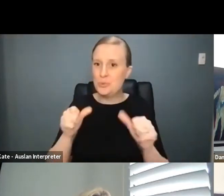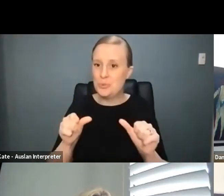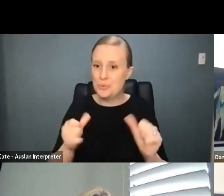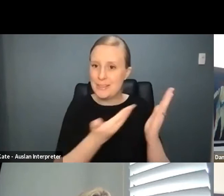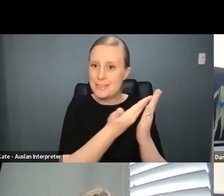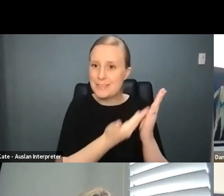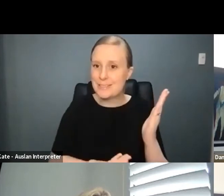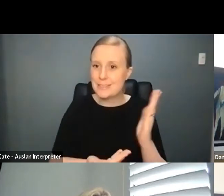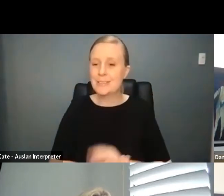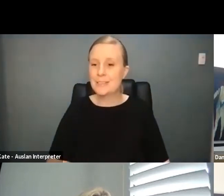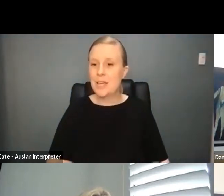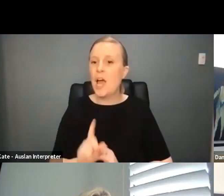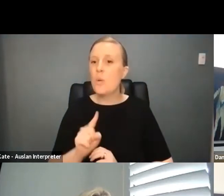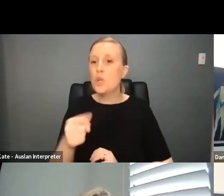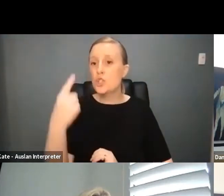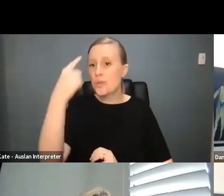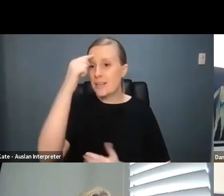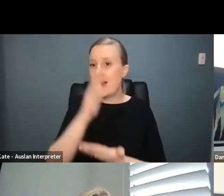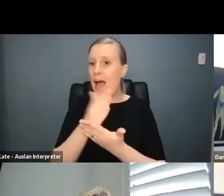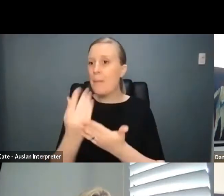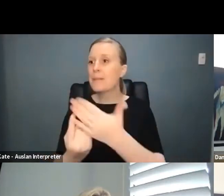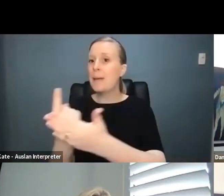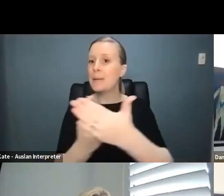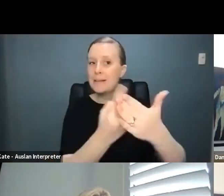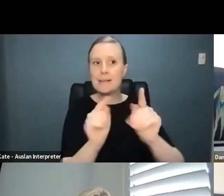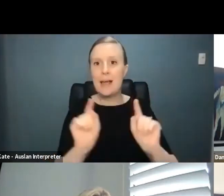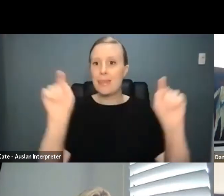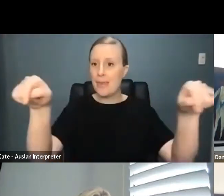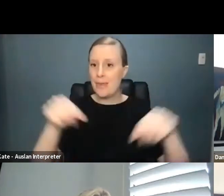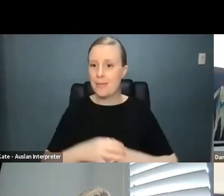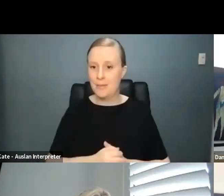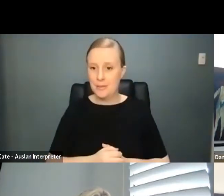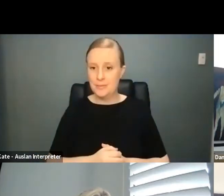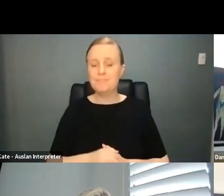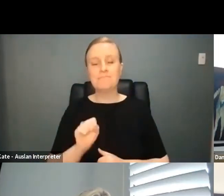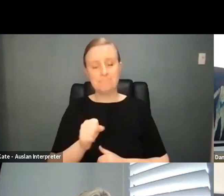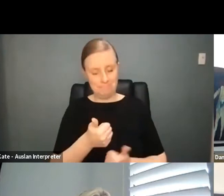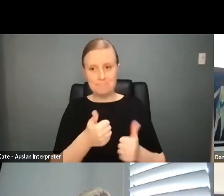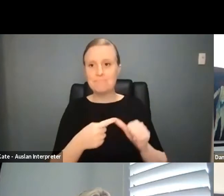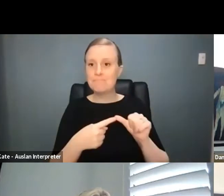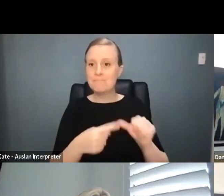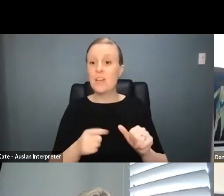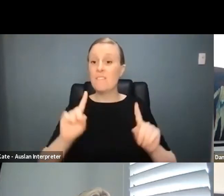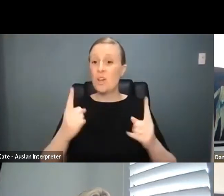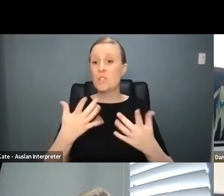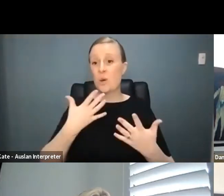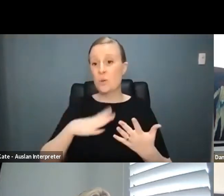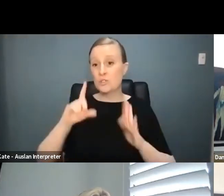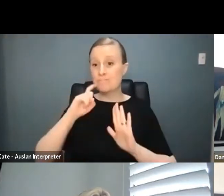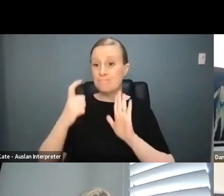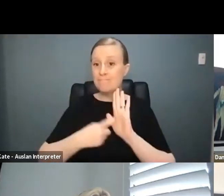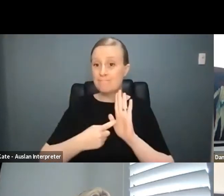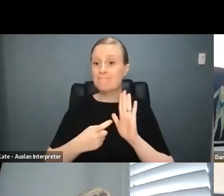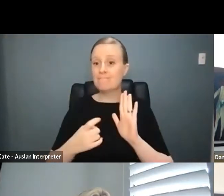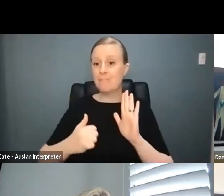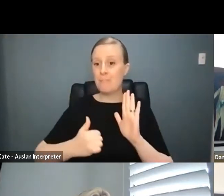Sure. Can I first just pay my respects to the traditional custodians of the land on which I'm speaking from,